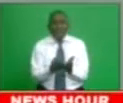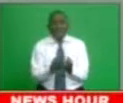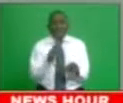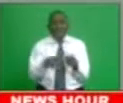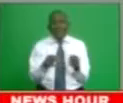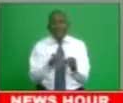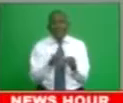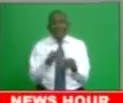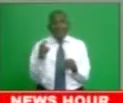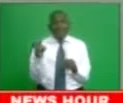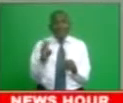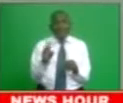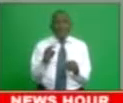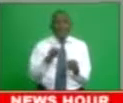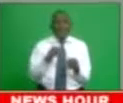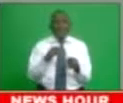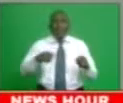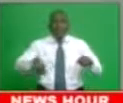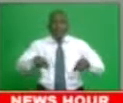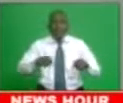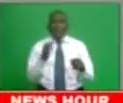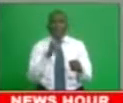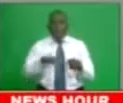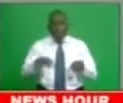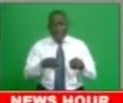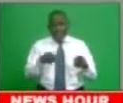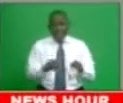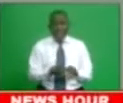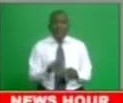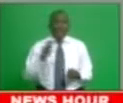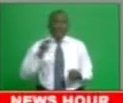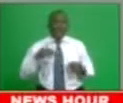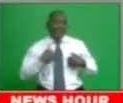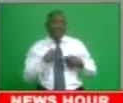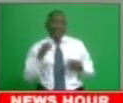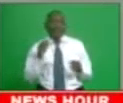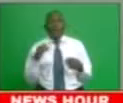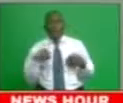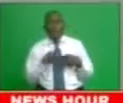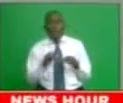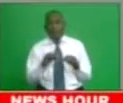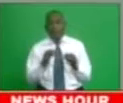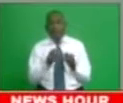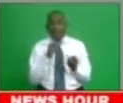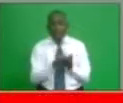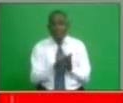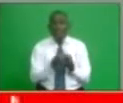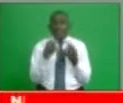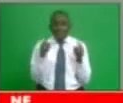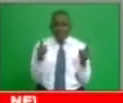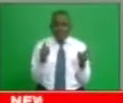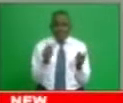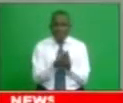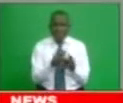600 bags of feed. The acting director of the Veterinary Services Directorate, Dr. Augustus Zaite, disclosed